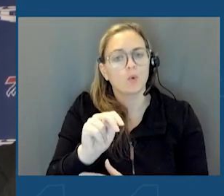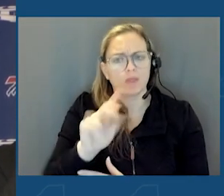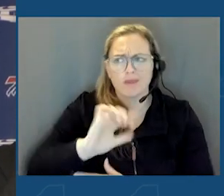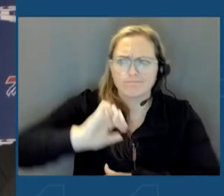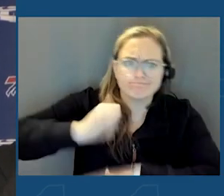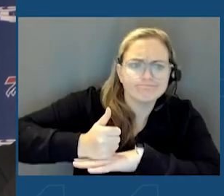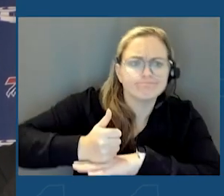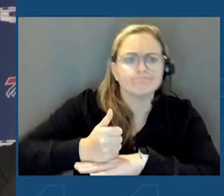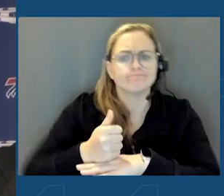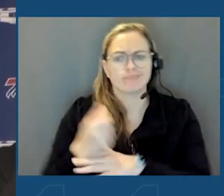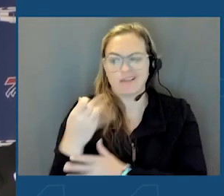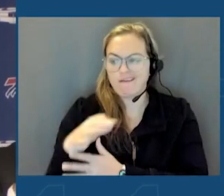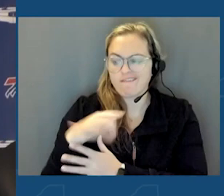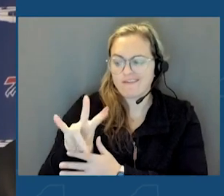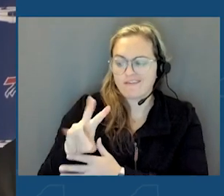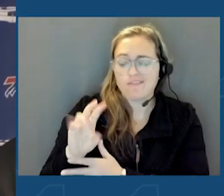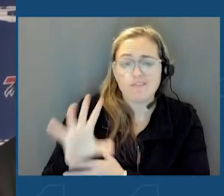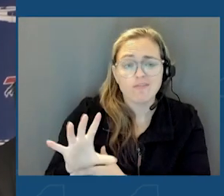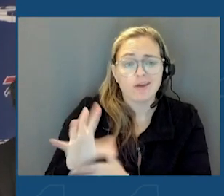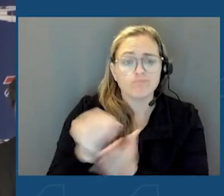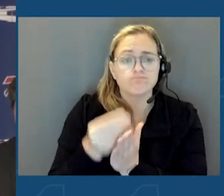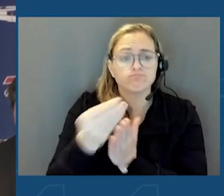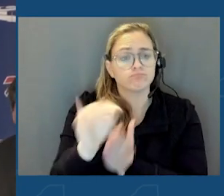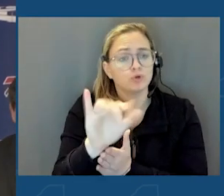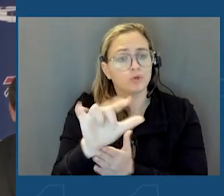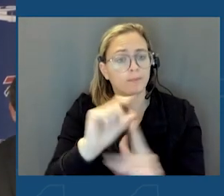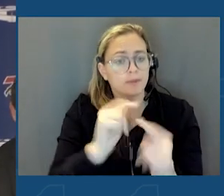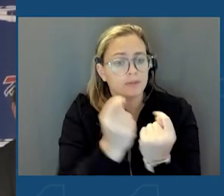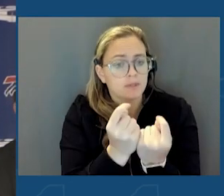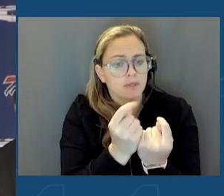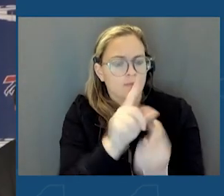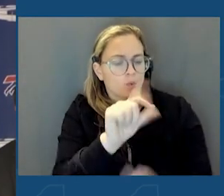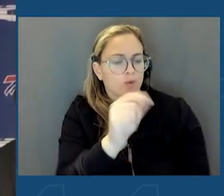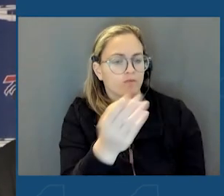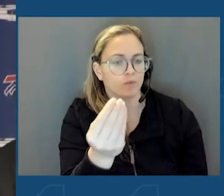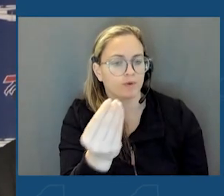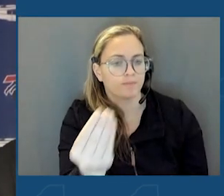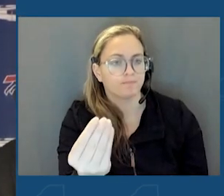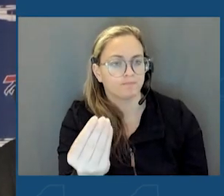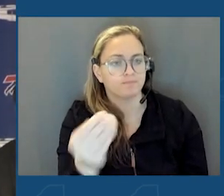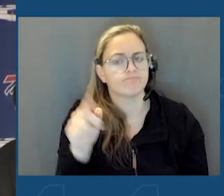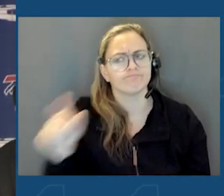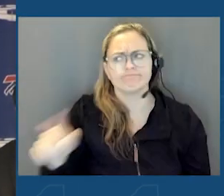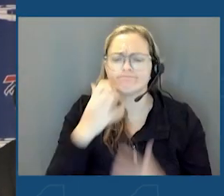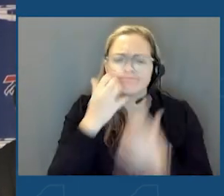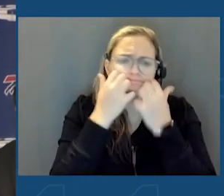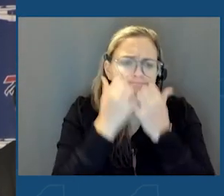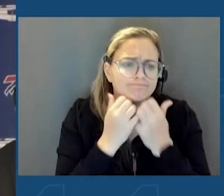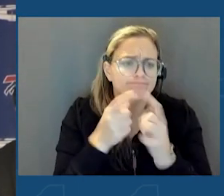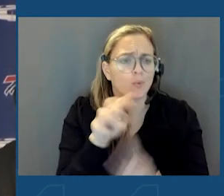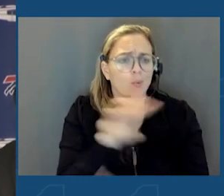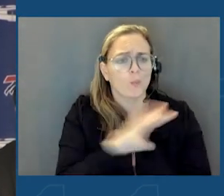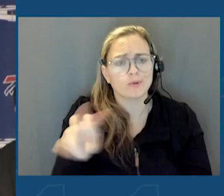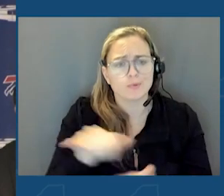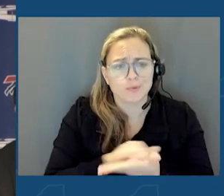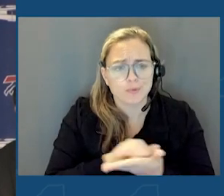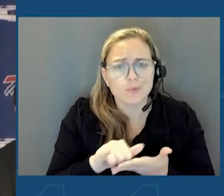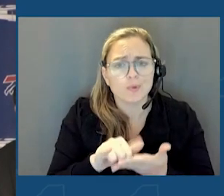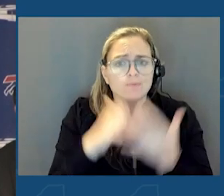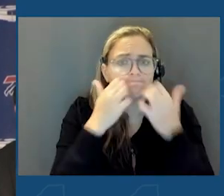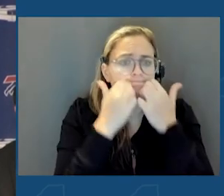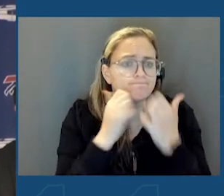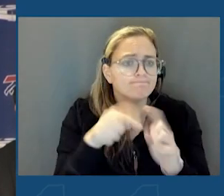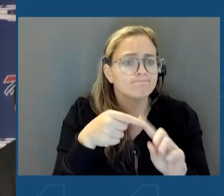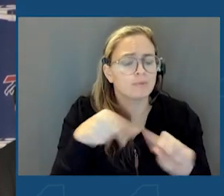in 1975 and purchased the Bills in 2014. The Pegulas care about Western New York. They care about